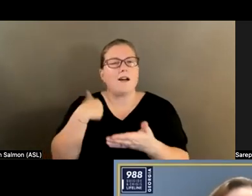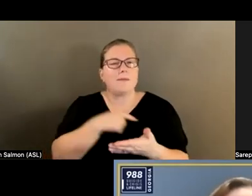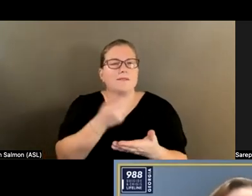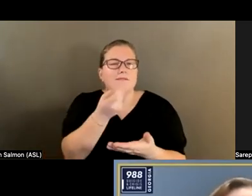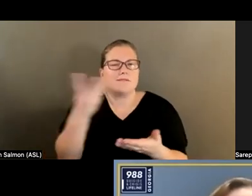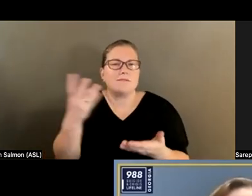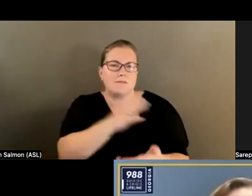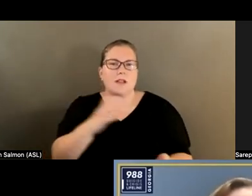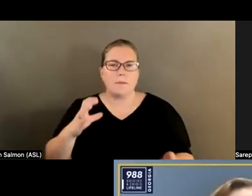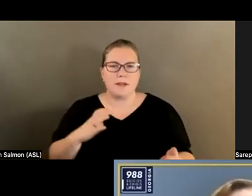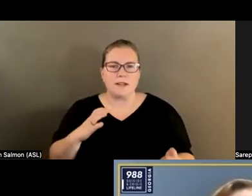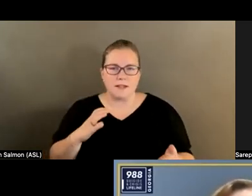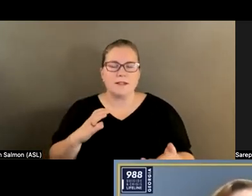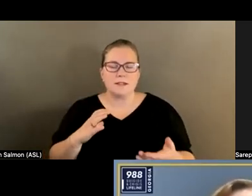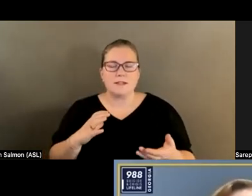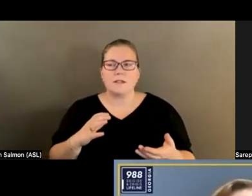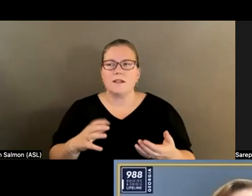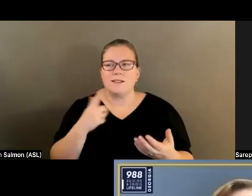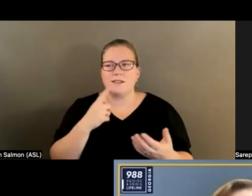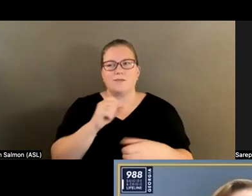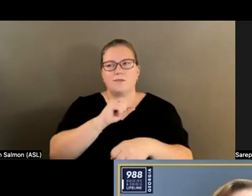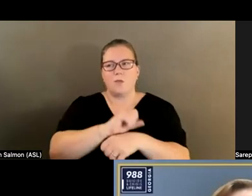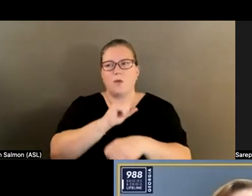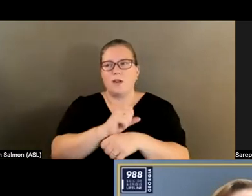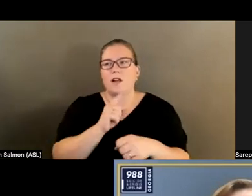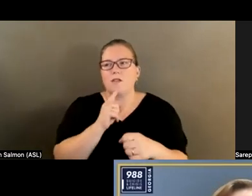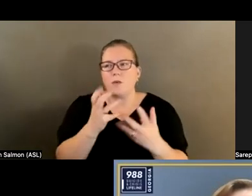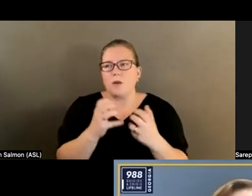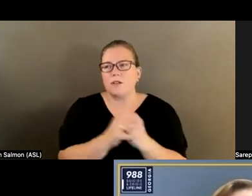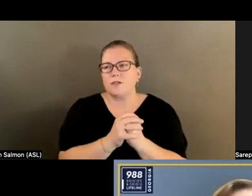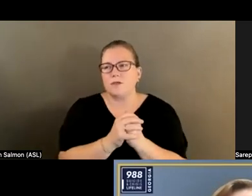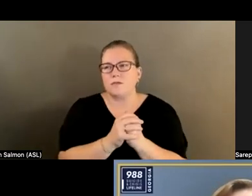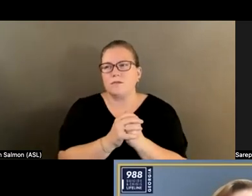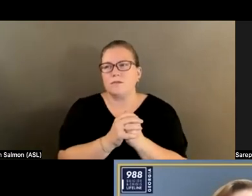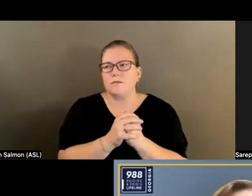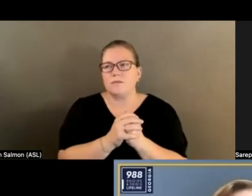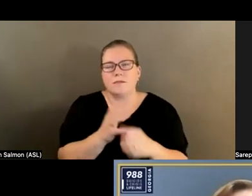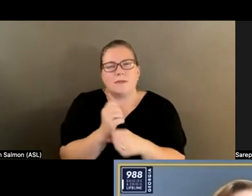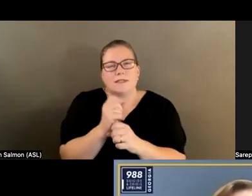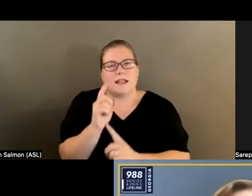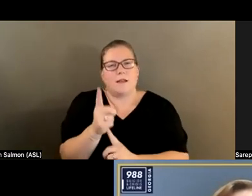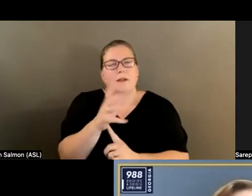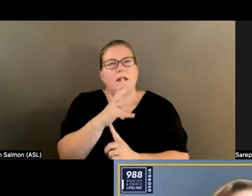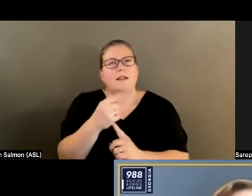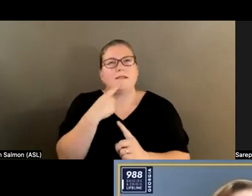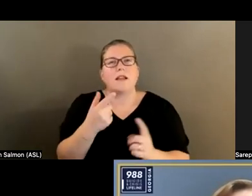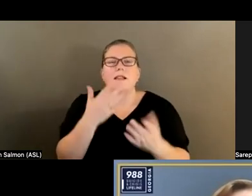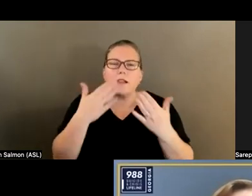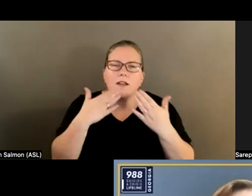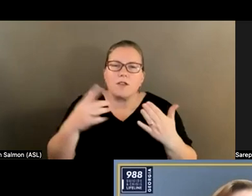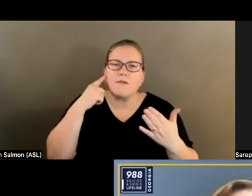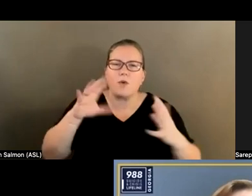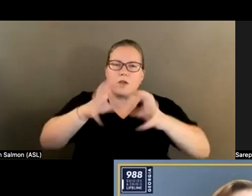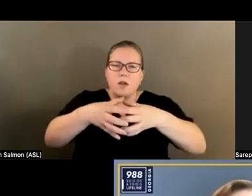on this work. And so I do want to just take a moment to say thank you for our coalition members or